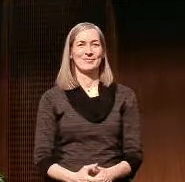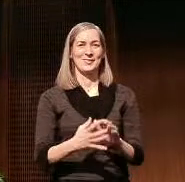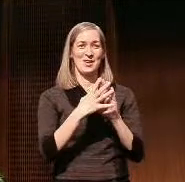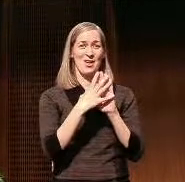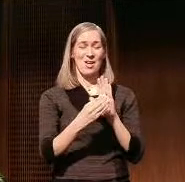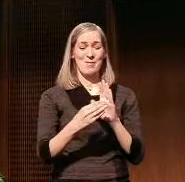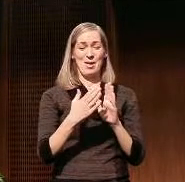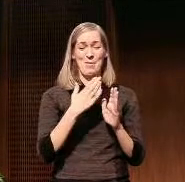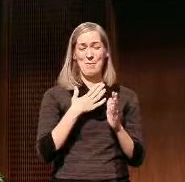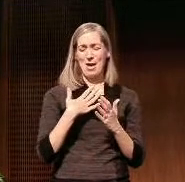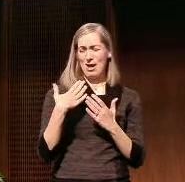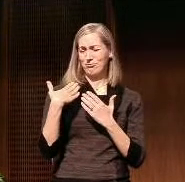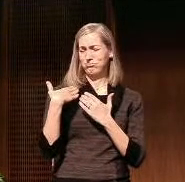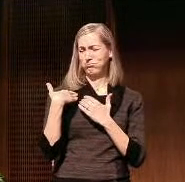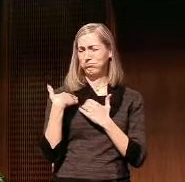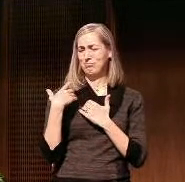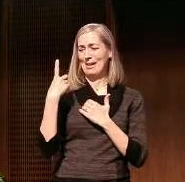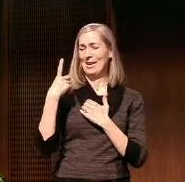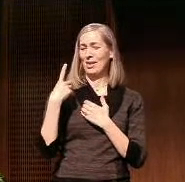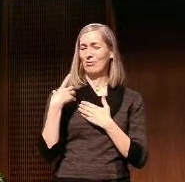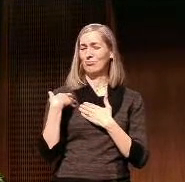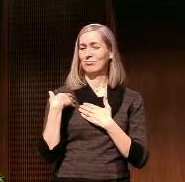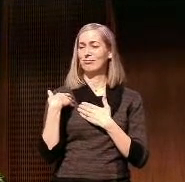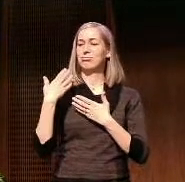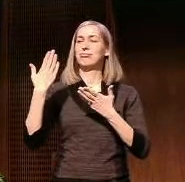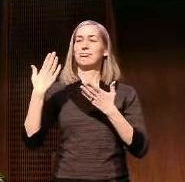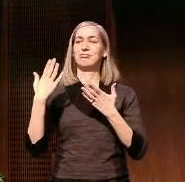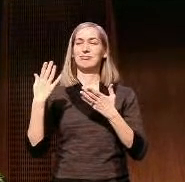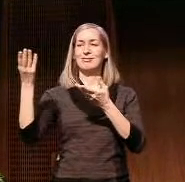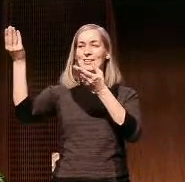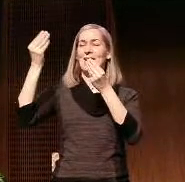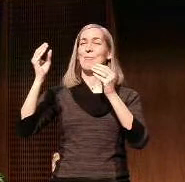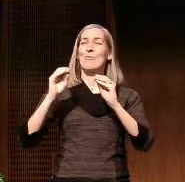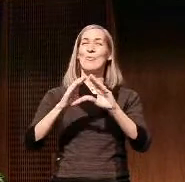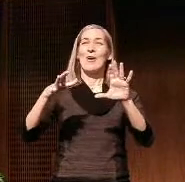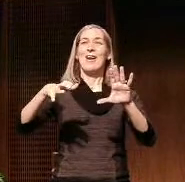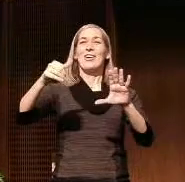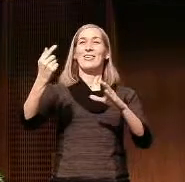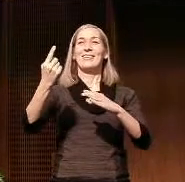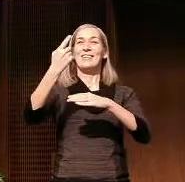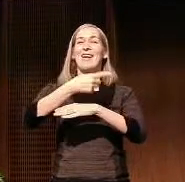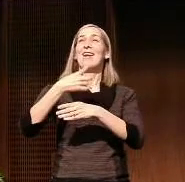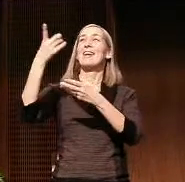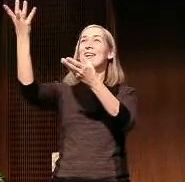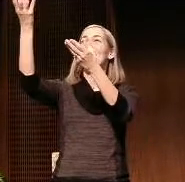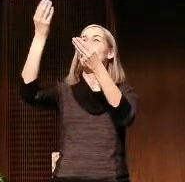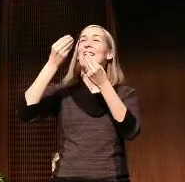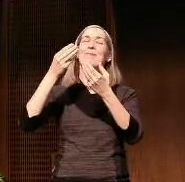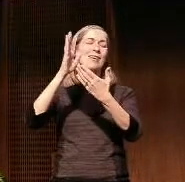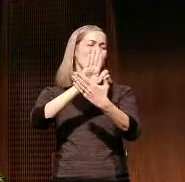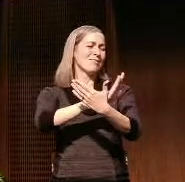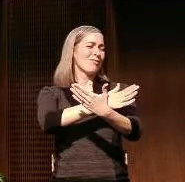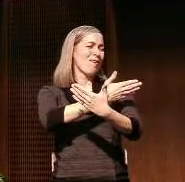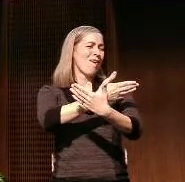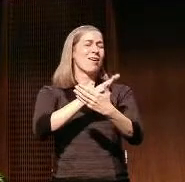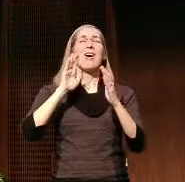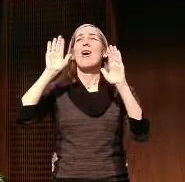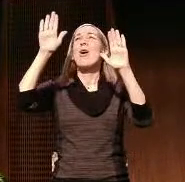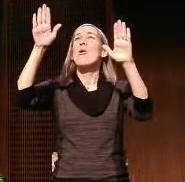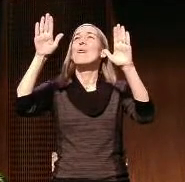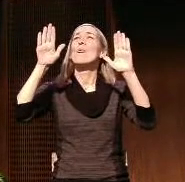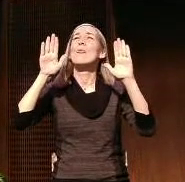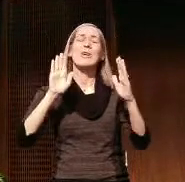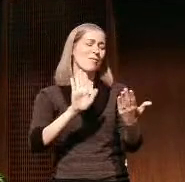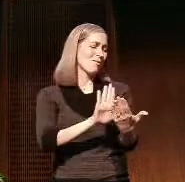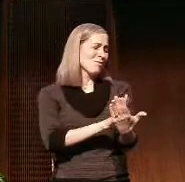He took my burdens all the way up to a brighter day. He gave me a song, a